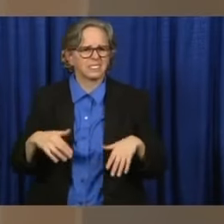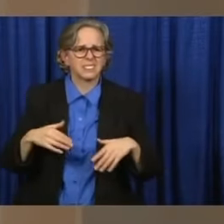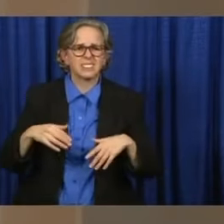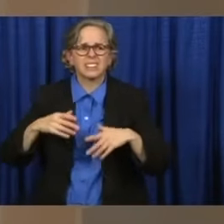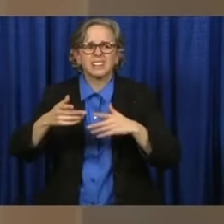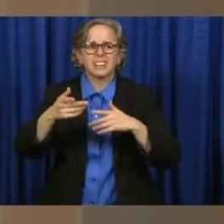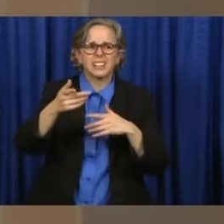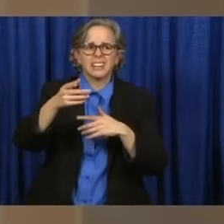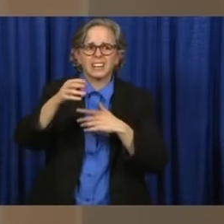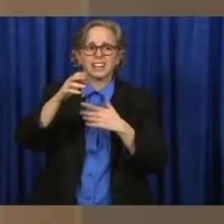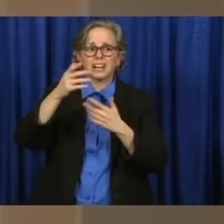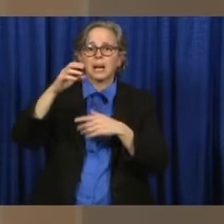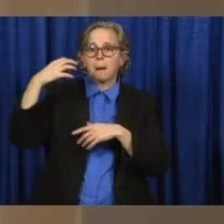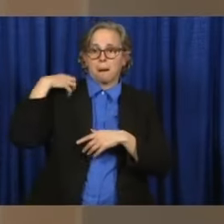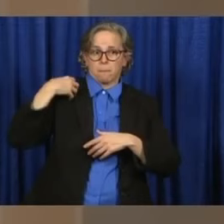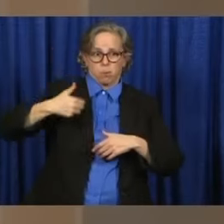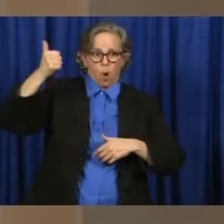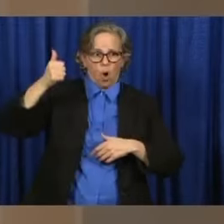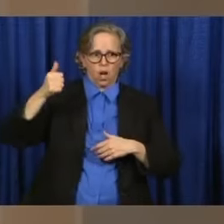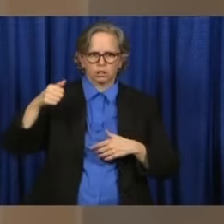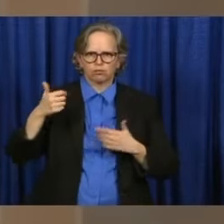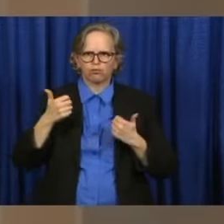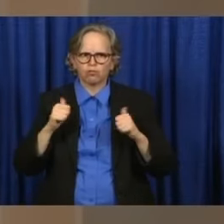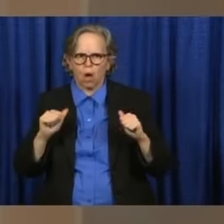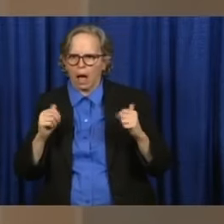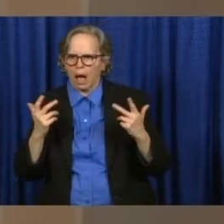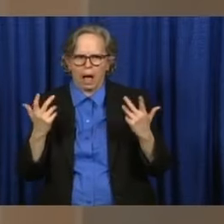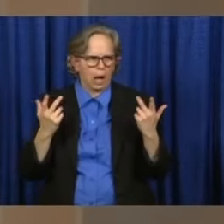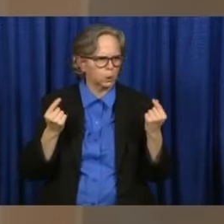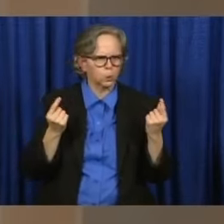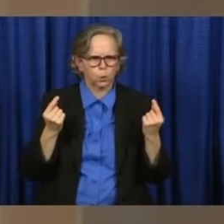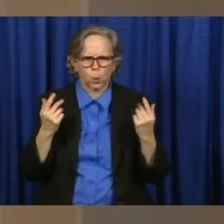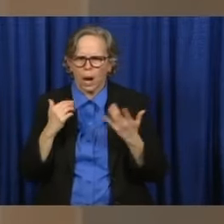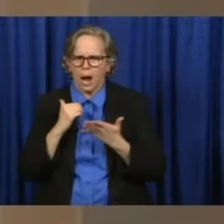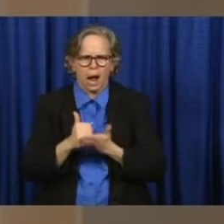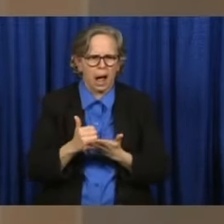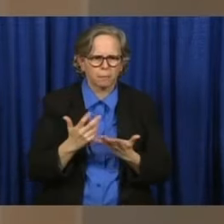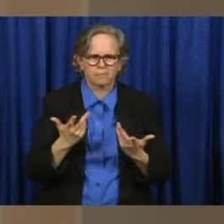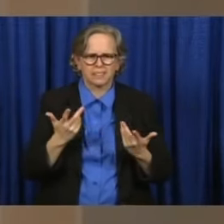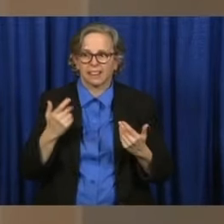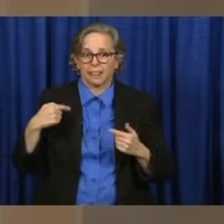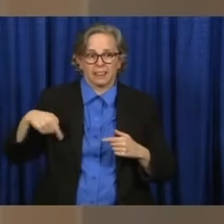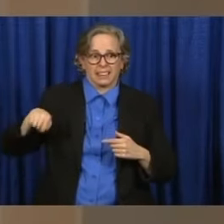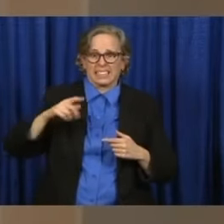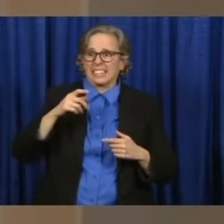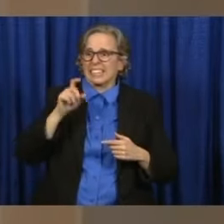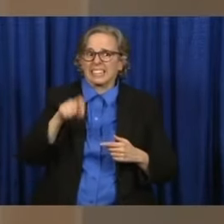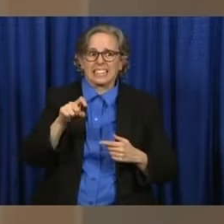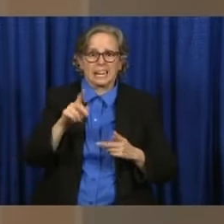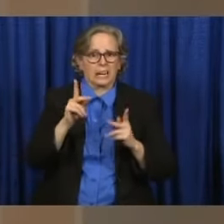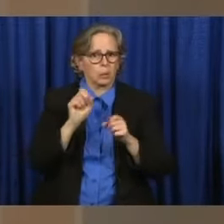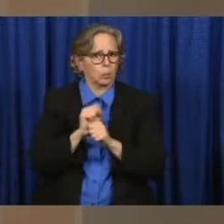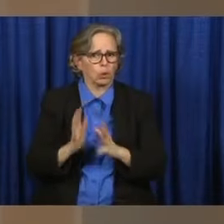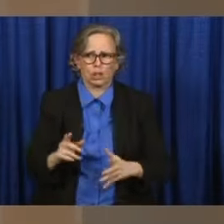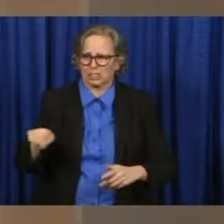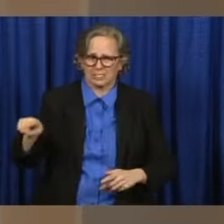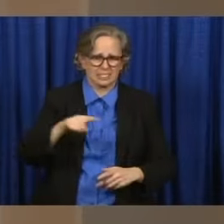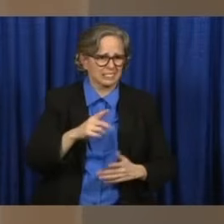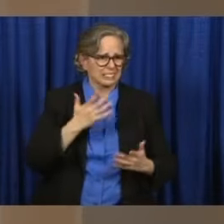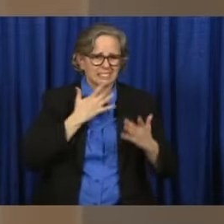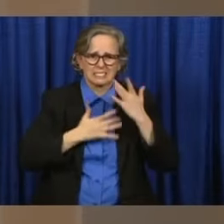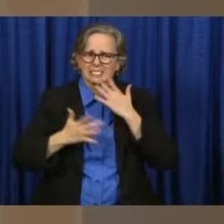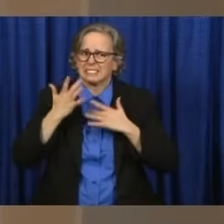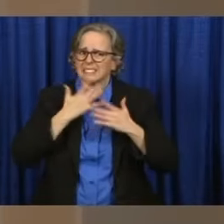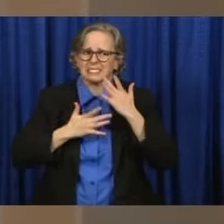serve people who can't find enough employees. It's literally a huge problem in those critical parts of our